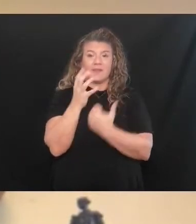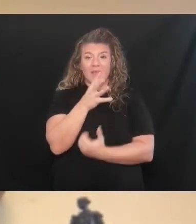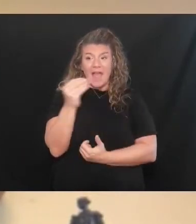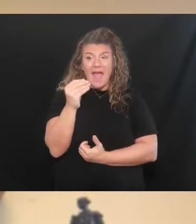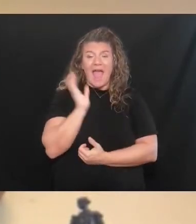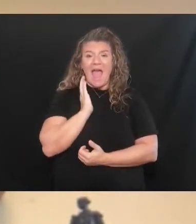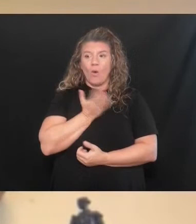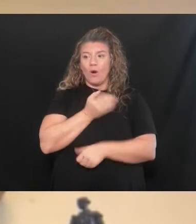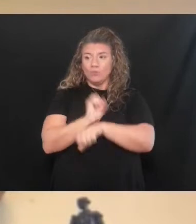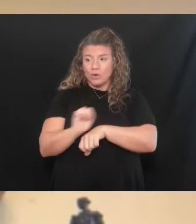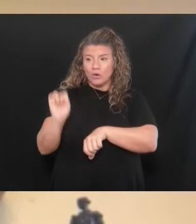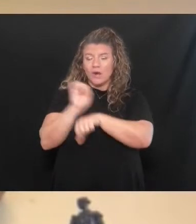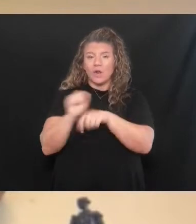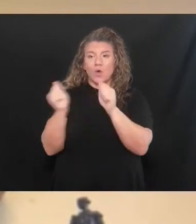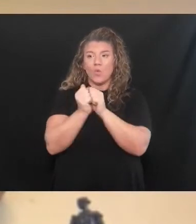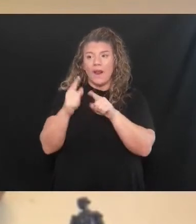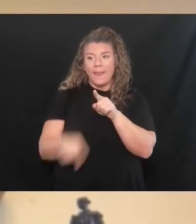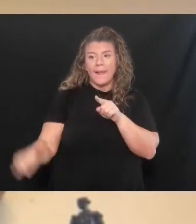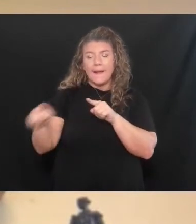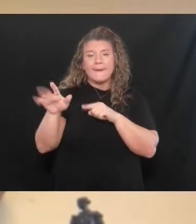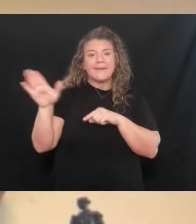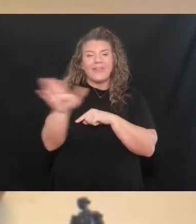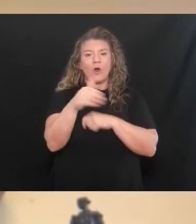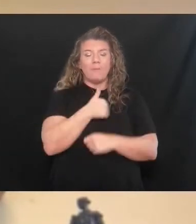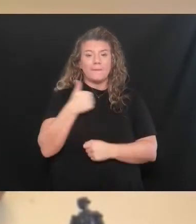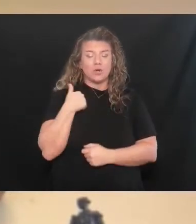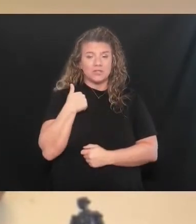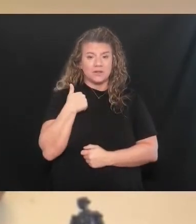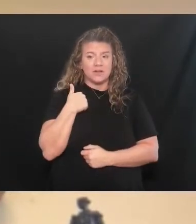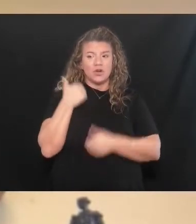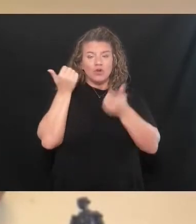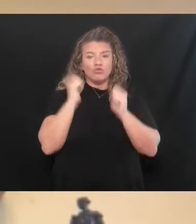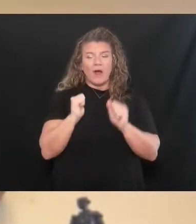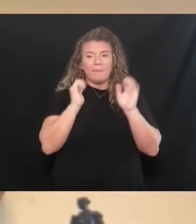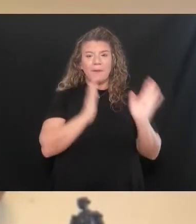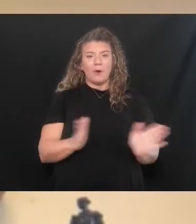are working with them and their members to be